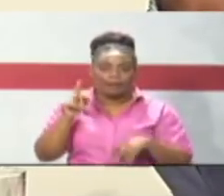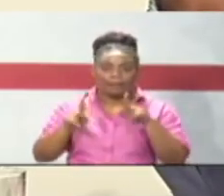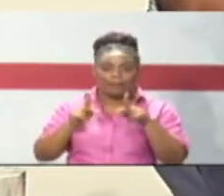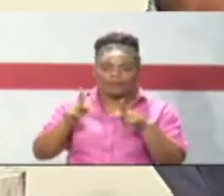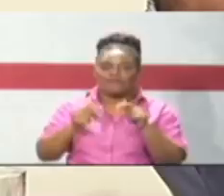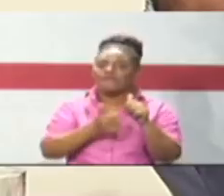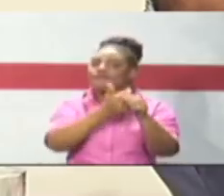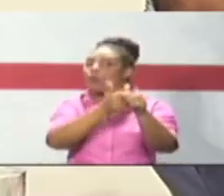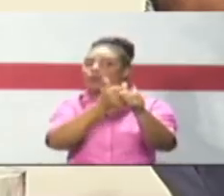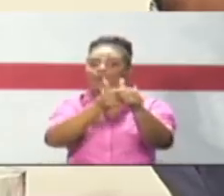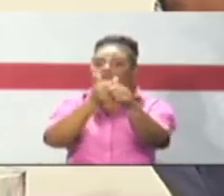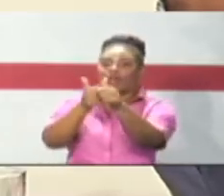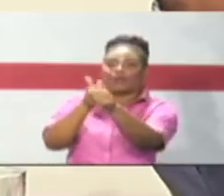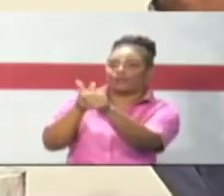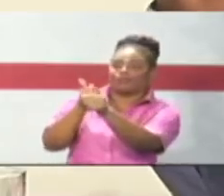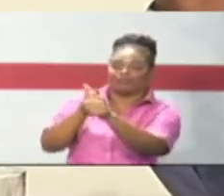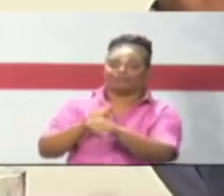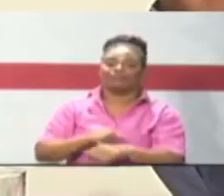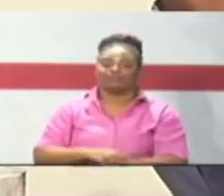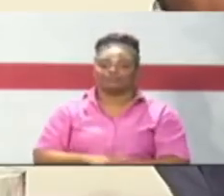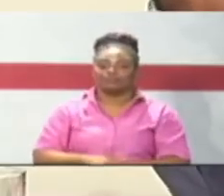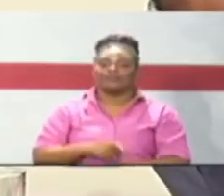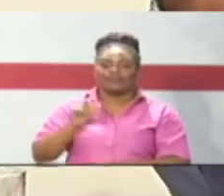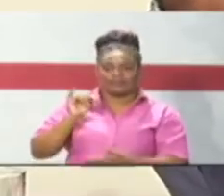and they do carry some sway.